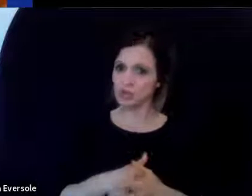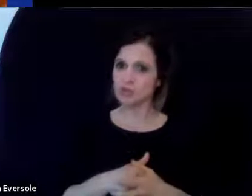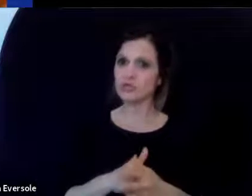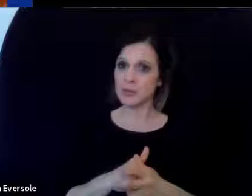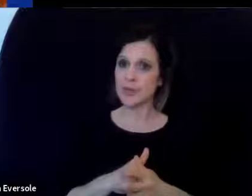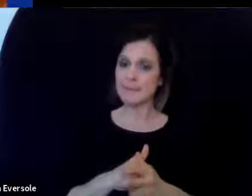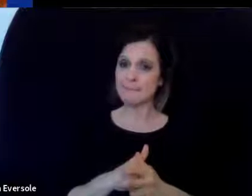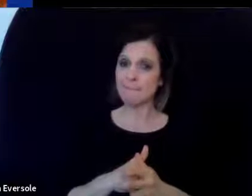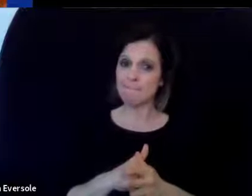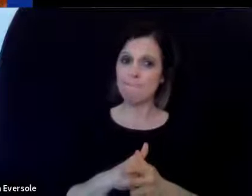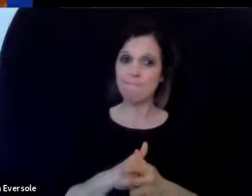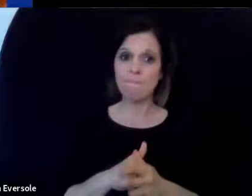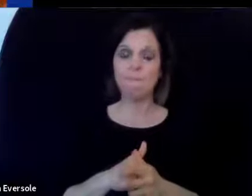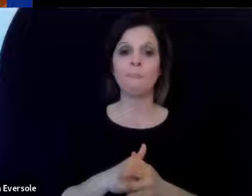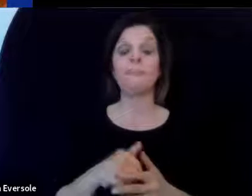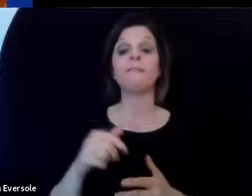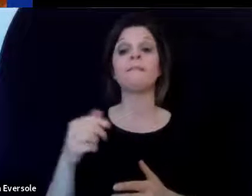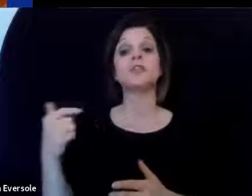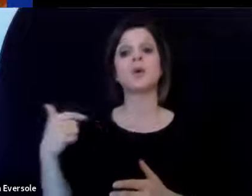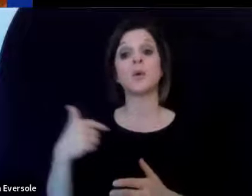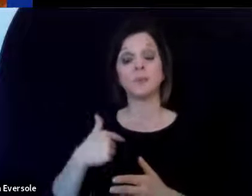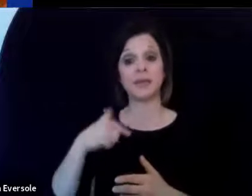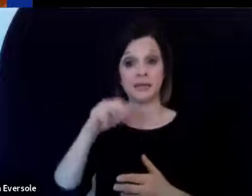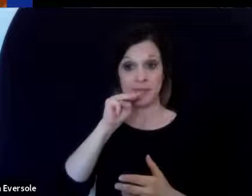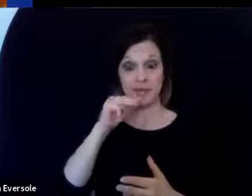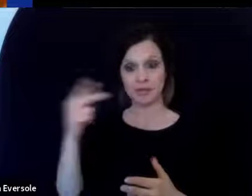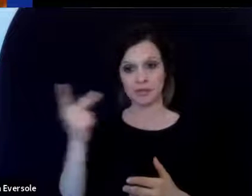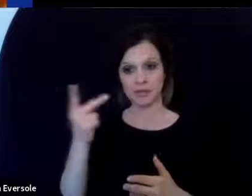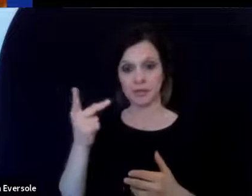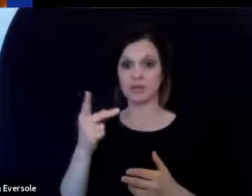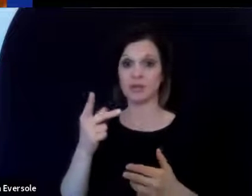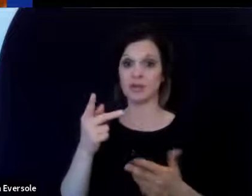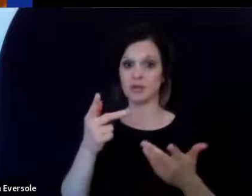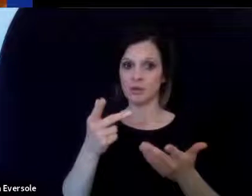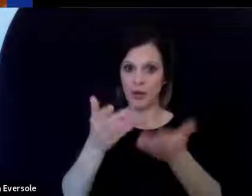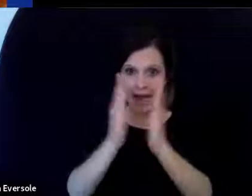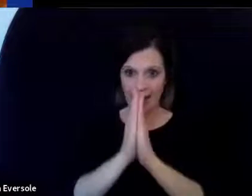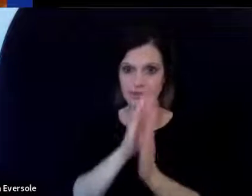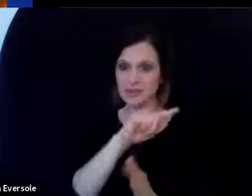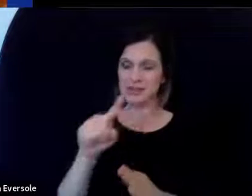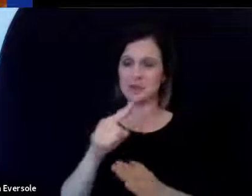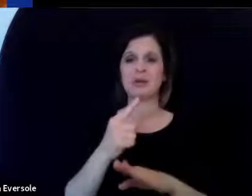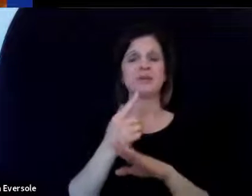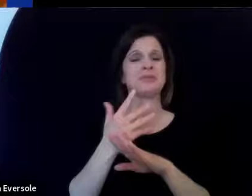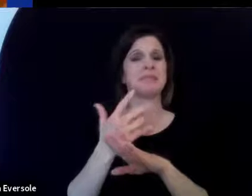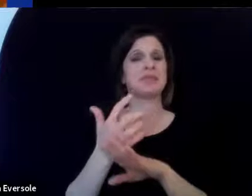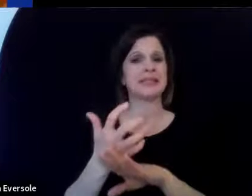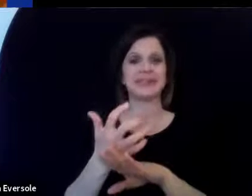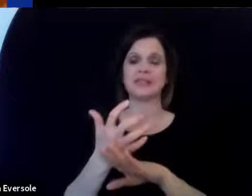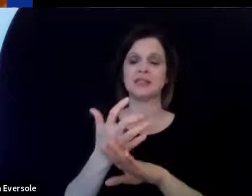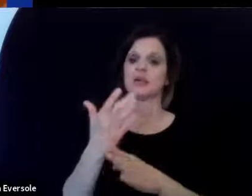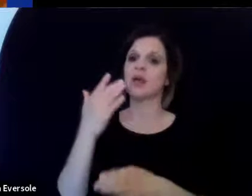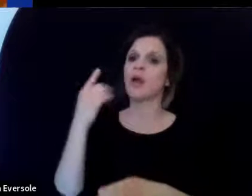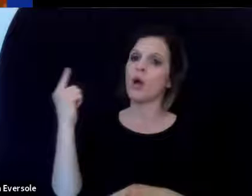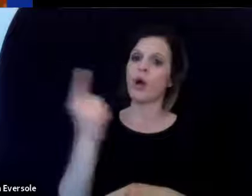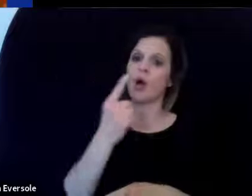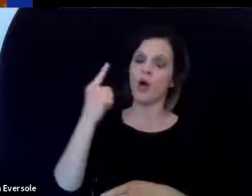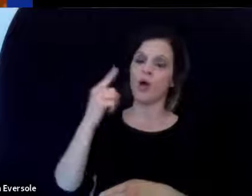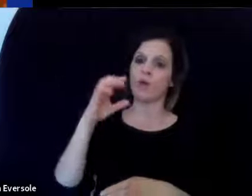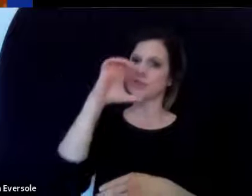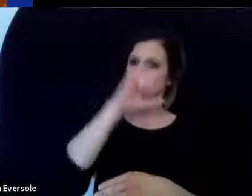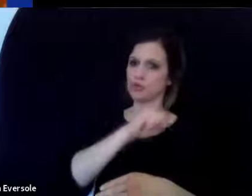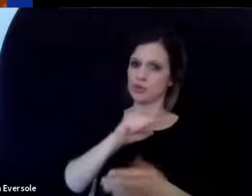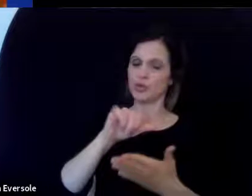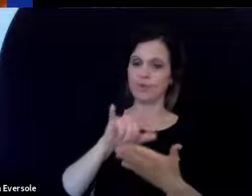what we, Megan and I, are asking you, please, please, please, always presume competence in those